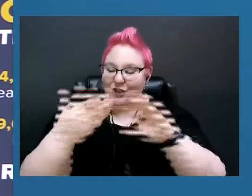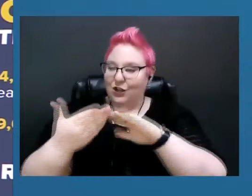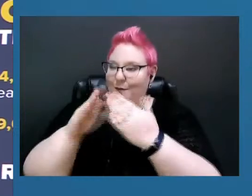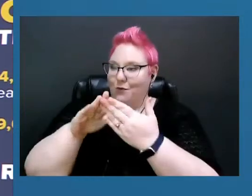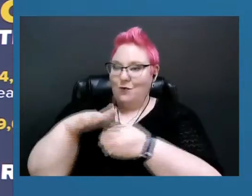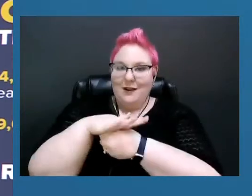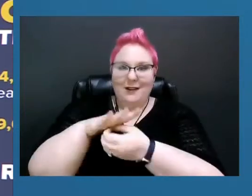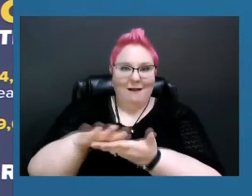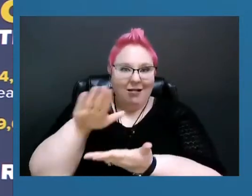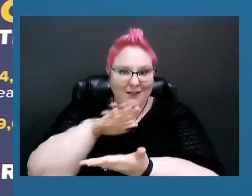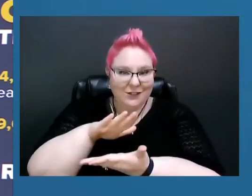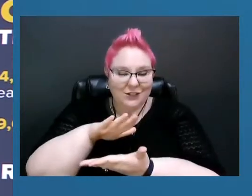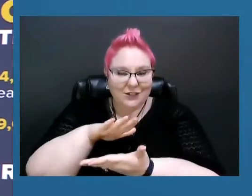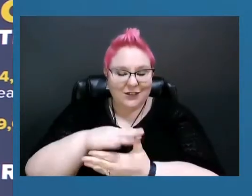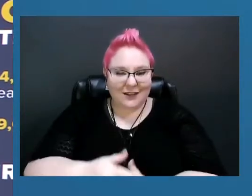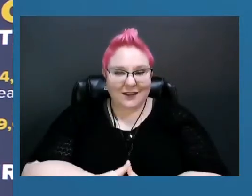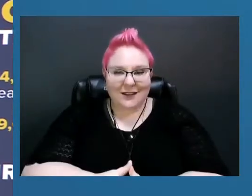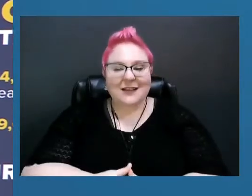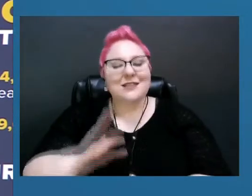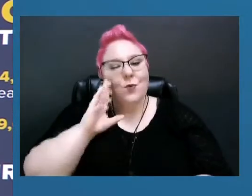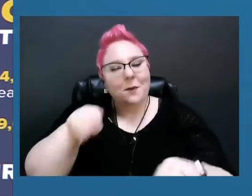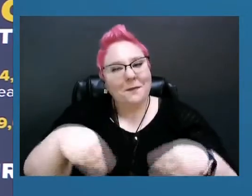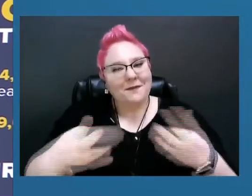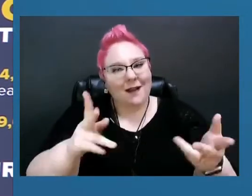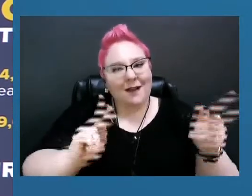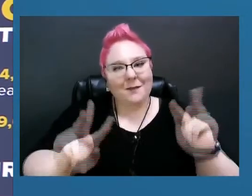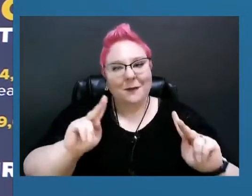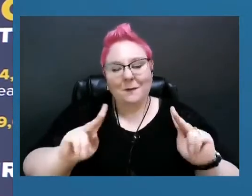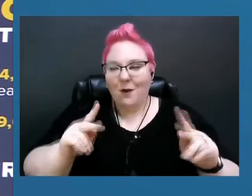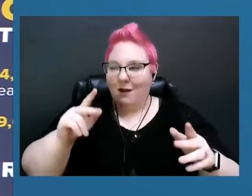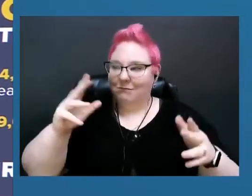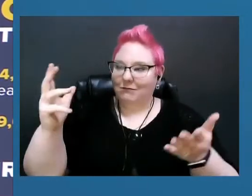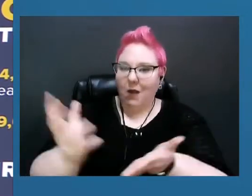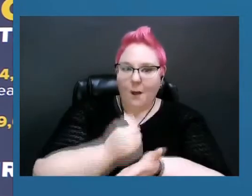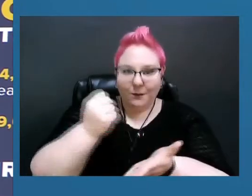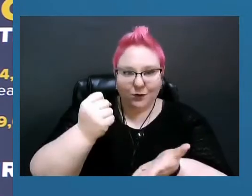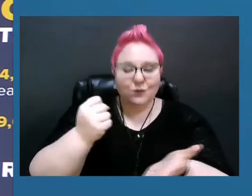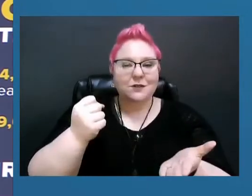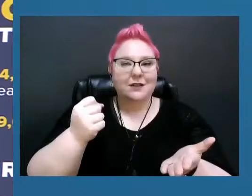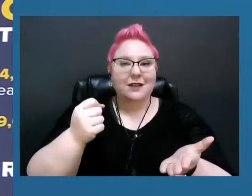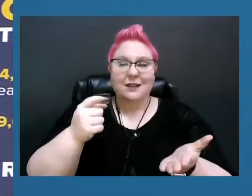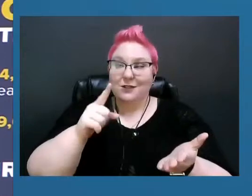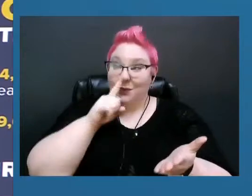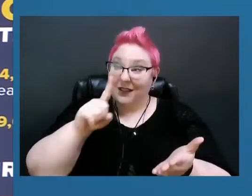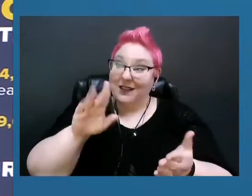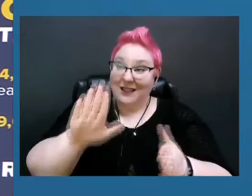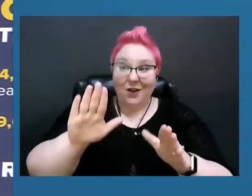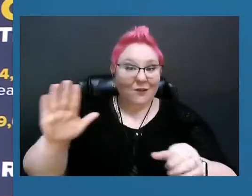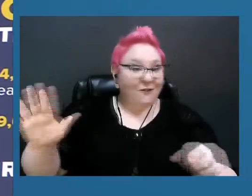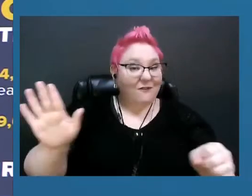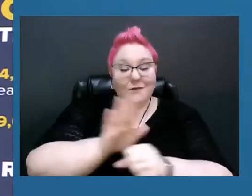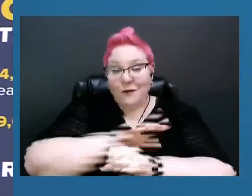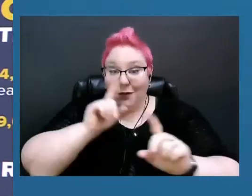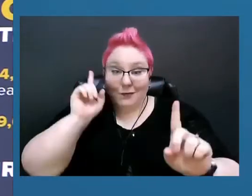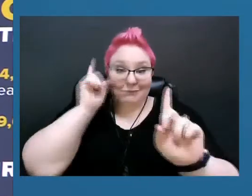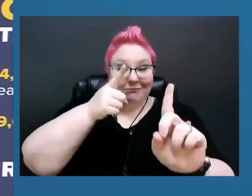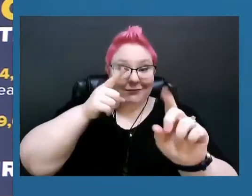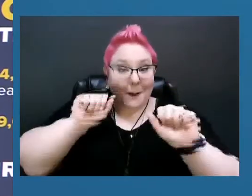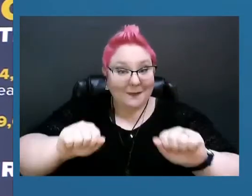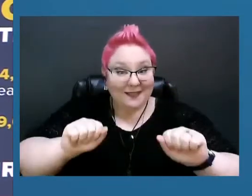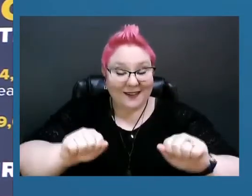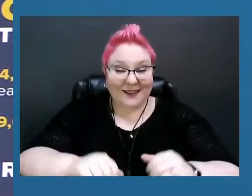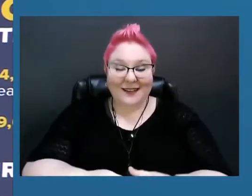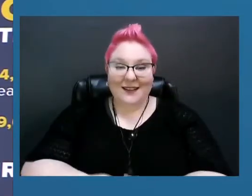in our community colleges, but also give people a chance to live up to their full capacity and get a good paying job